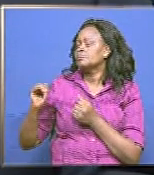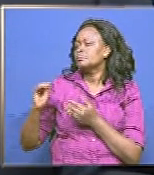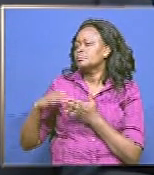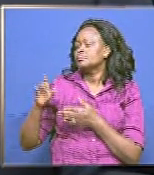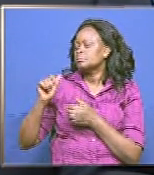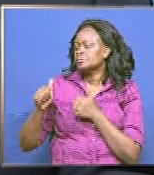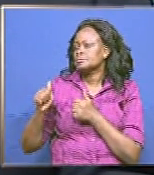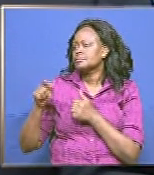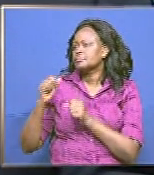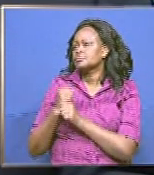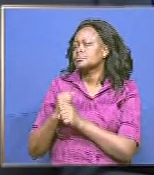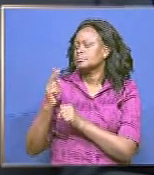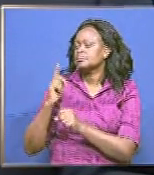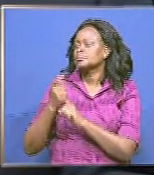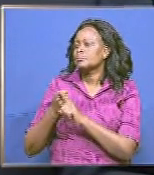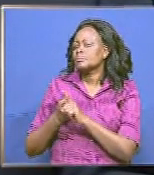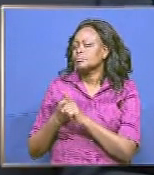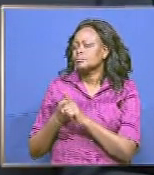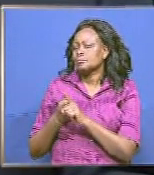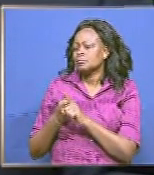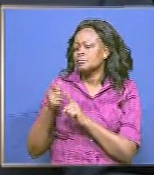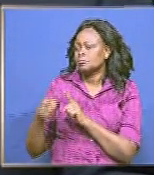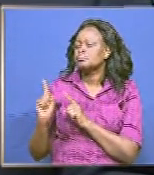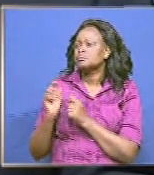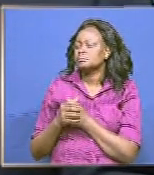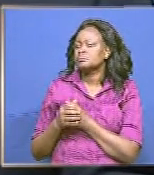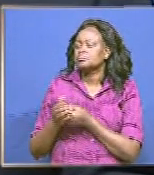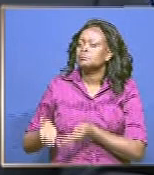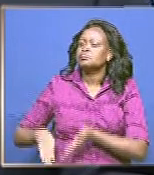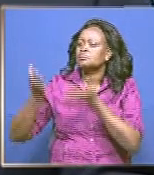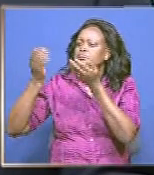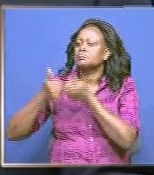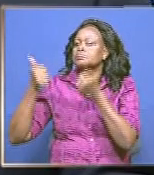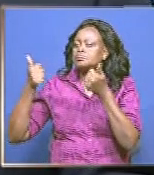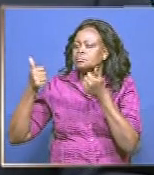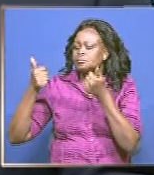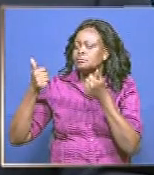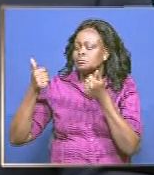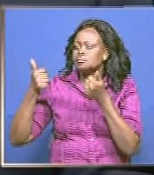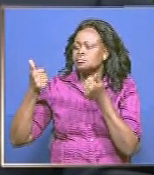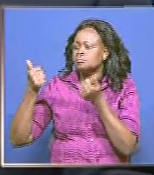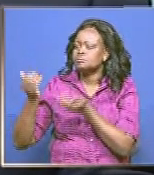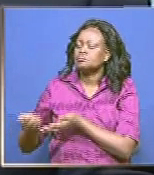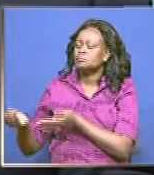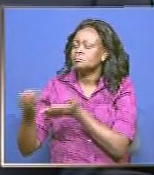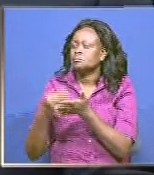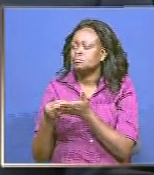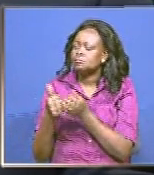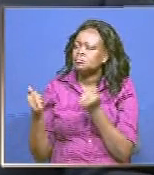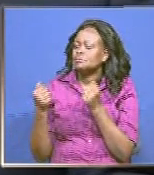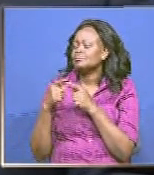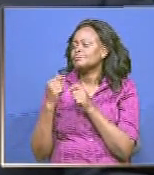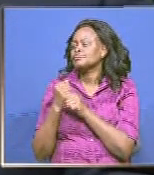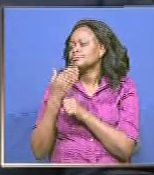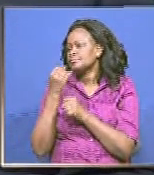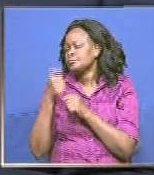are doing second term now, they have upscaled a bit of their revenue collection processes, and so they're doing better. Some have already